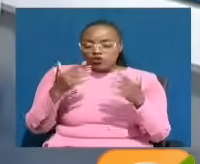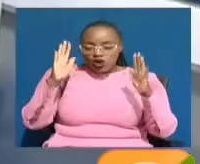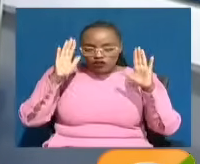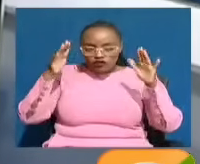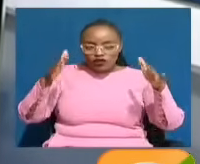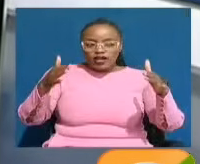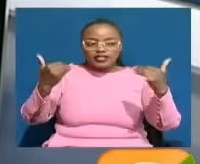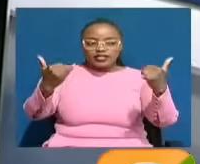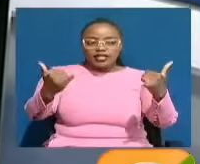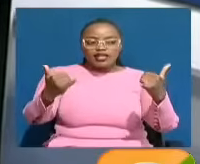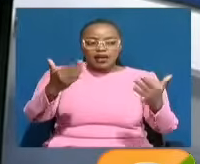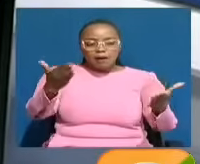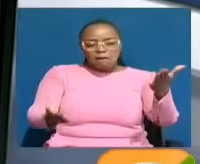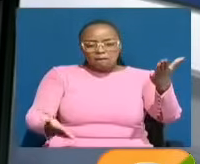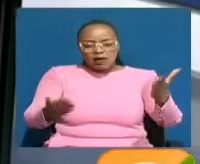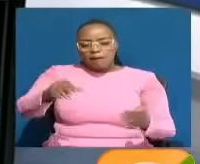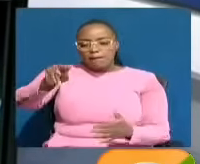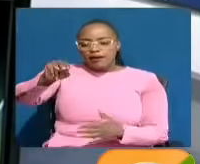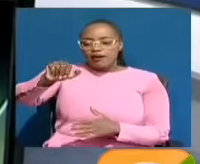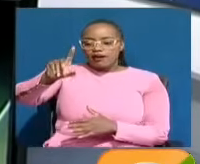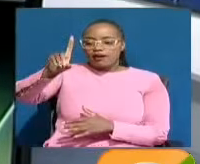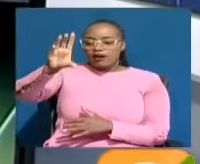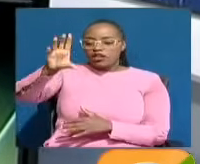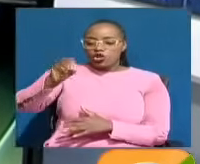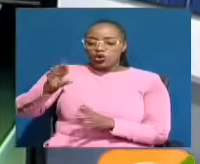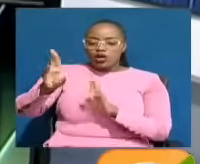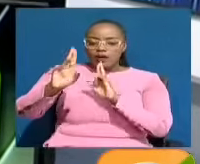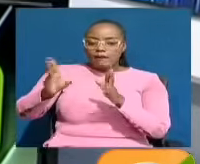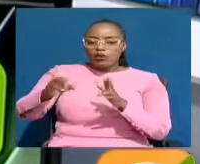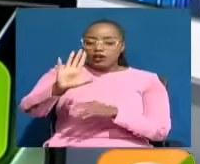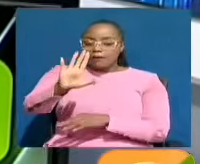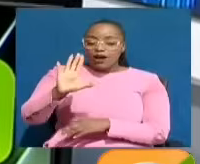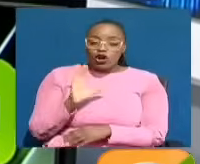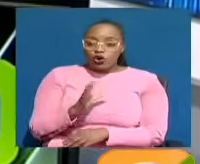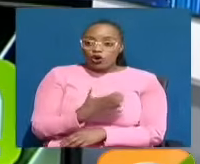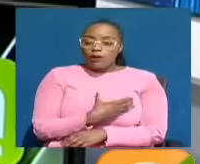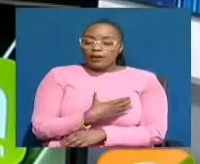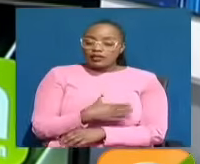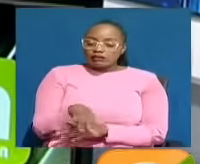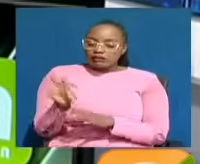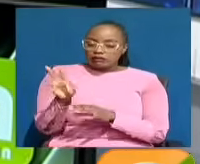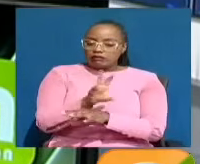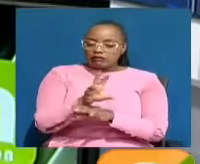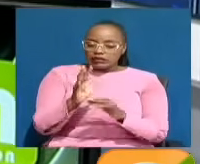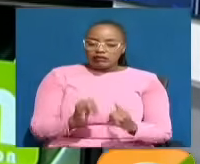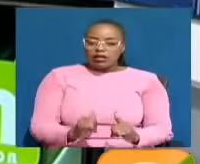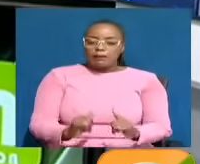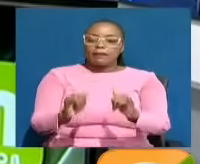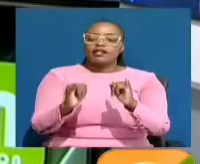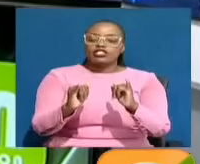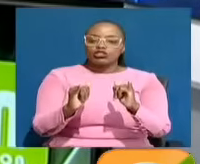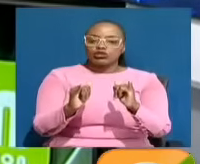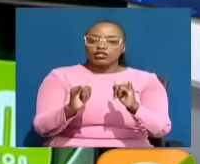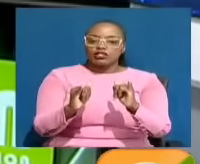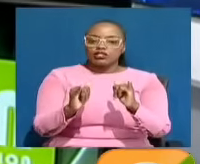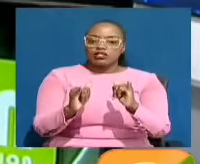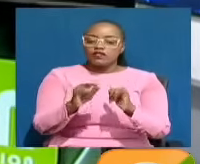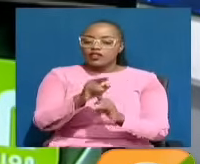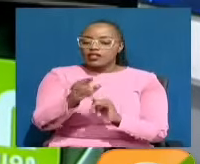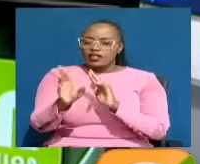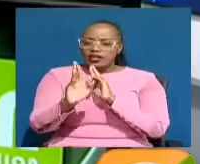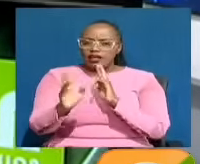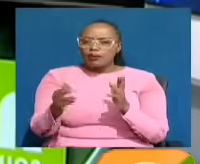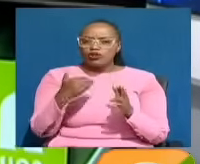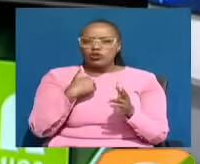at, and perhaps in the NADCO report. So your committee is overseeing the implementation of those reports.